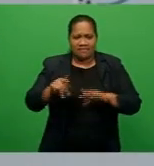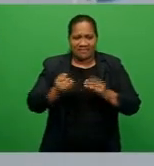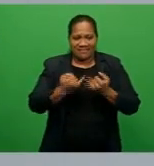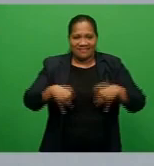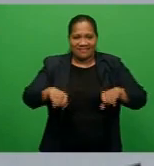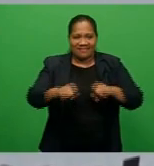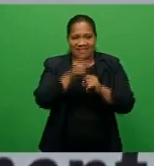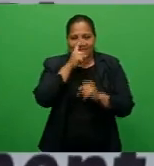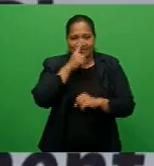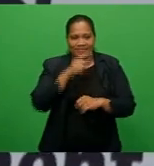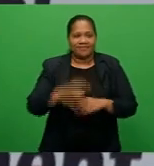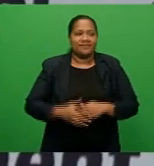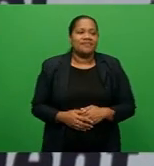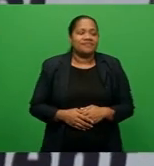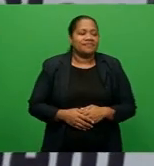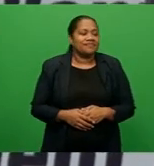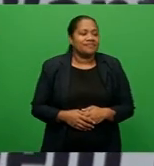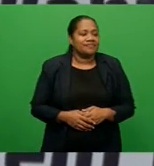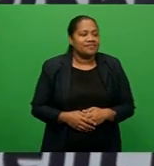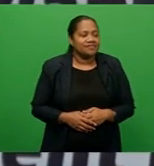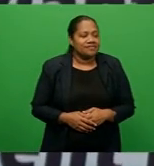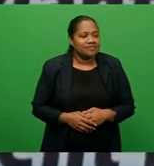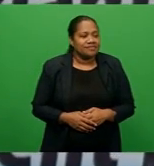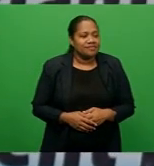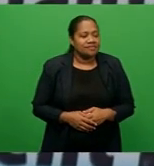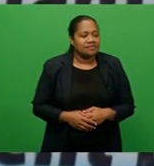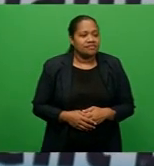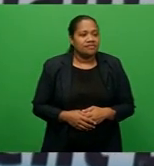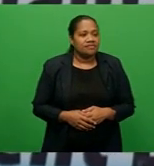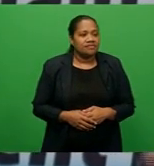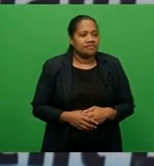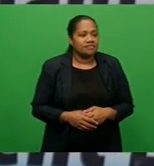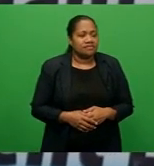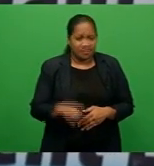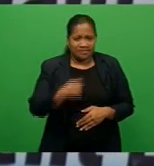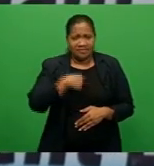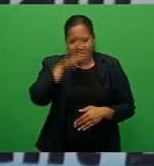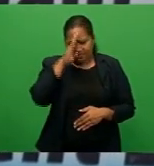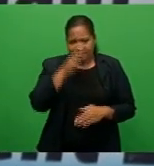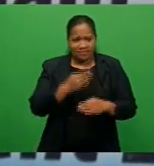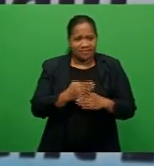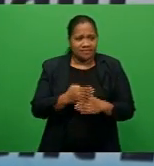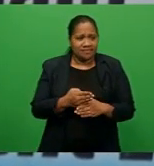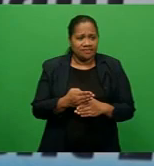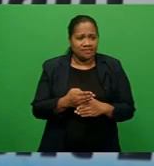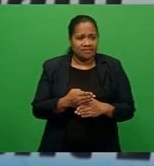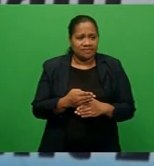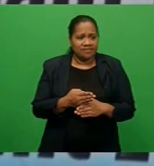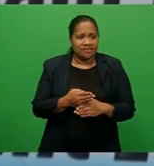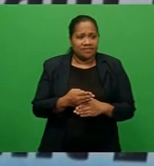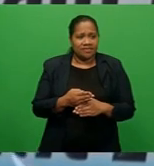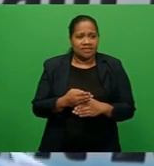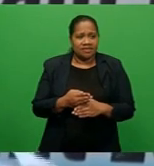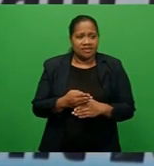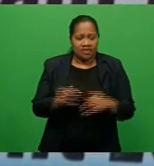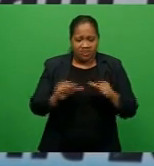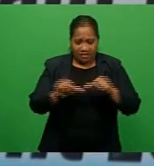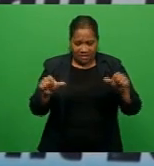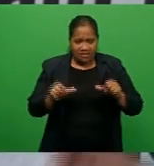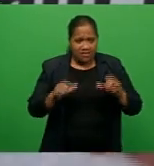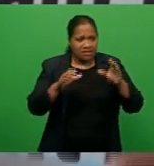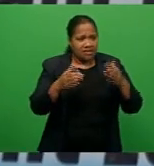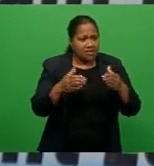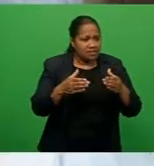I'm delighted that this facility will make a meaningful contribution, I hope, to Fiji's agricultural sector as well as to the